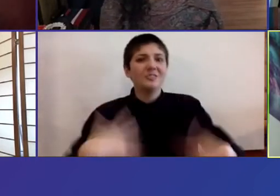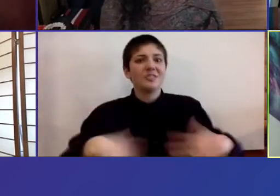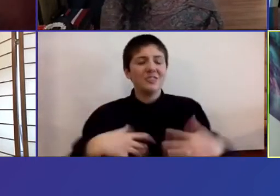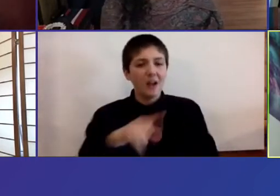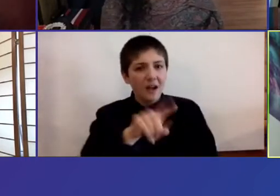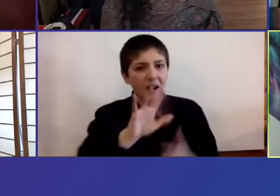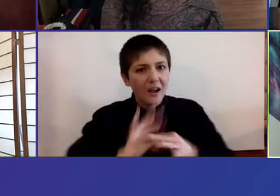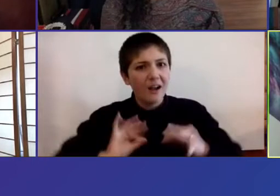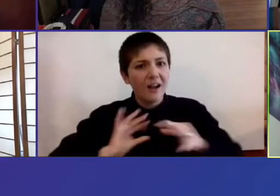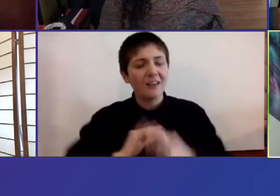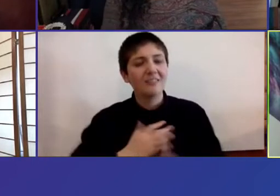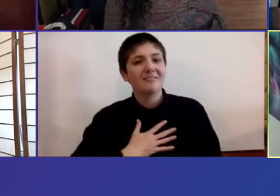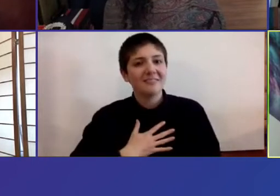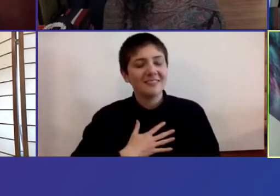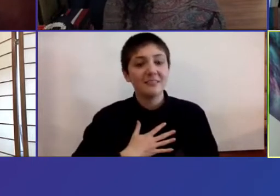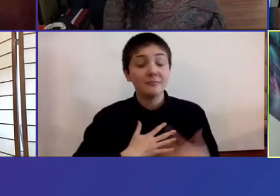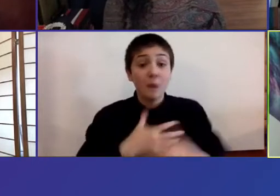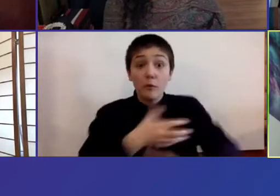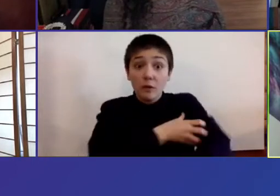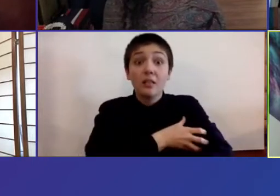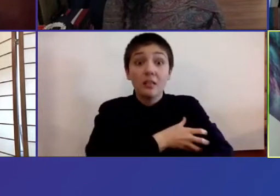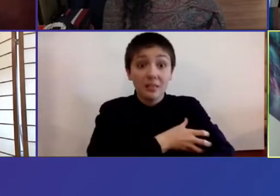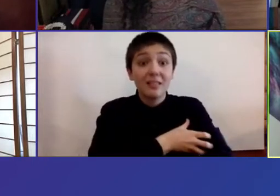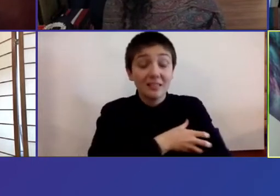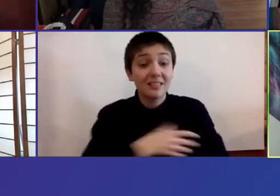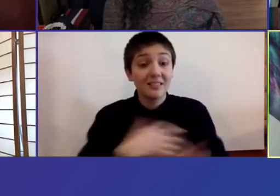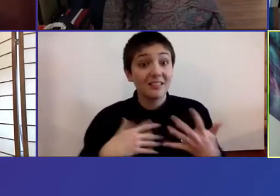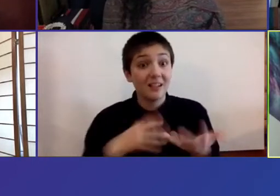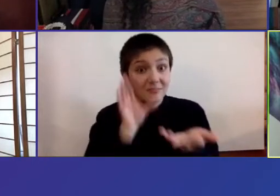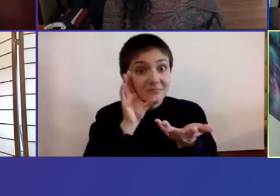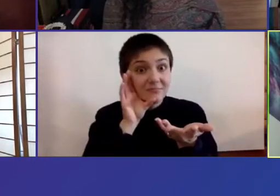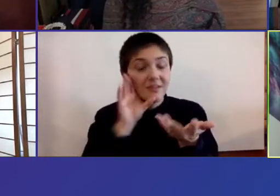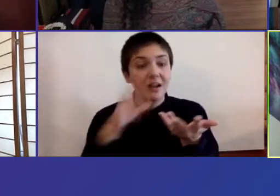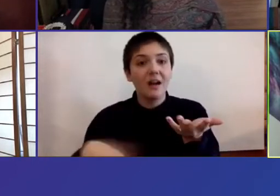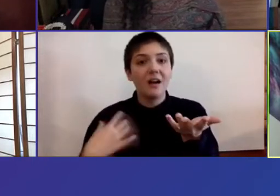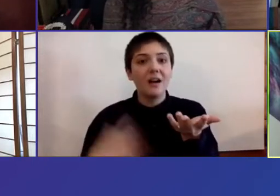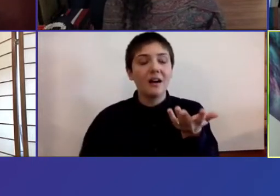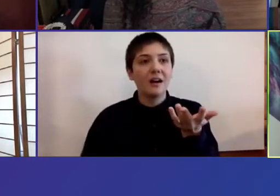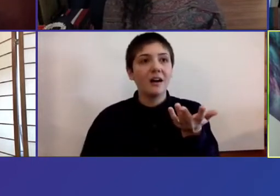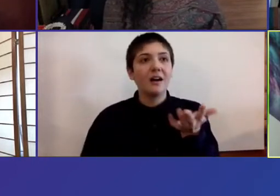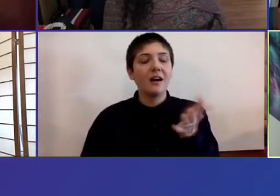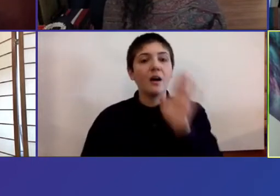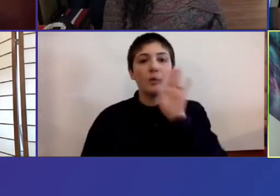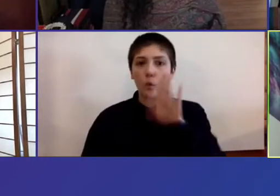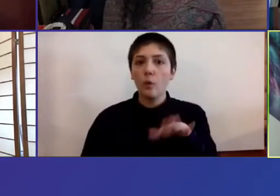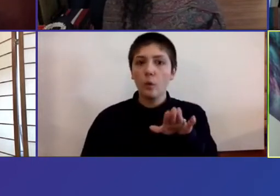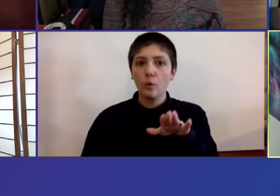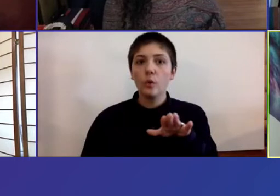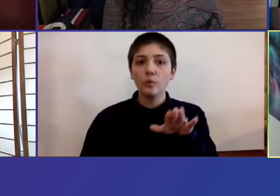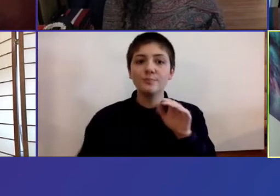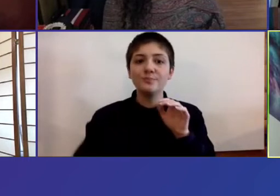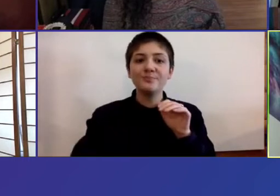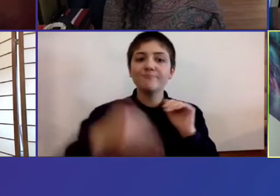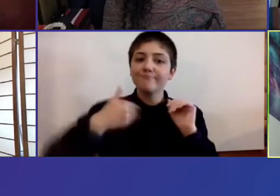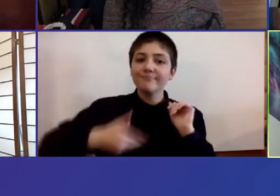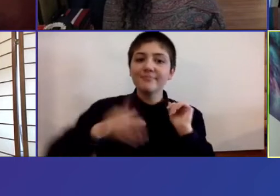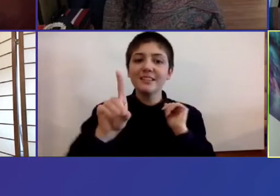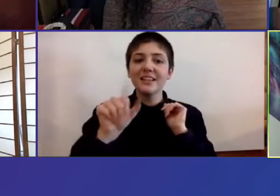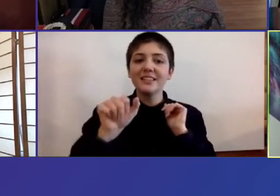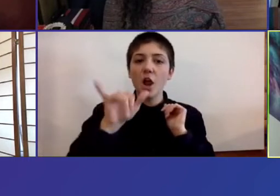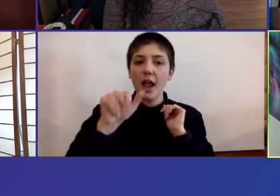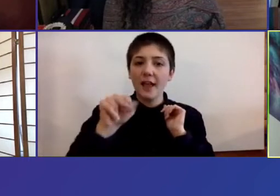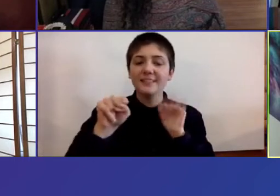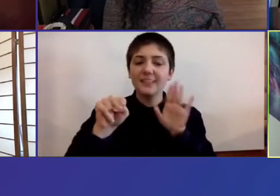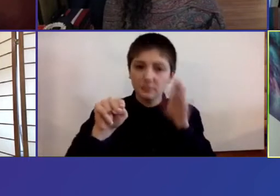for those powerful words. I love your invocation of Garvey